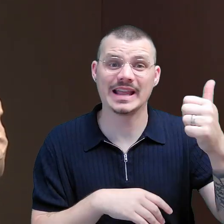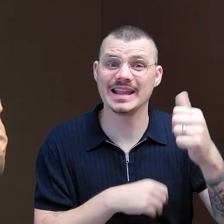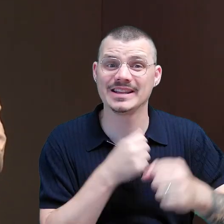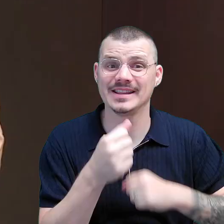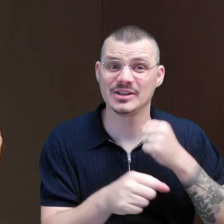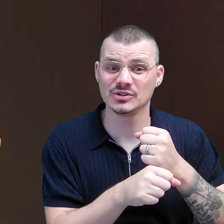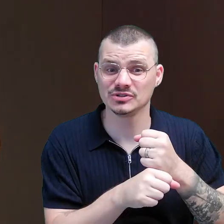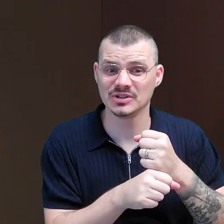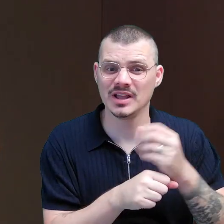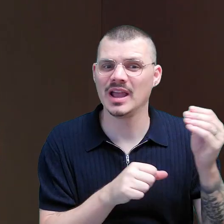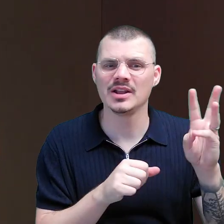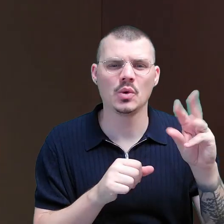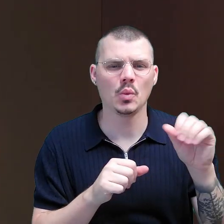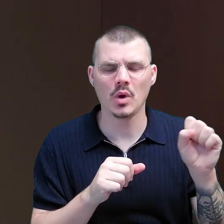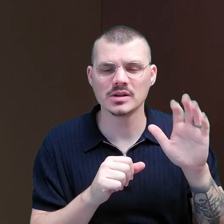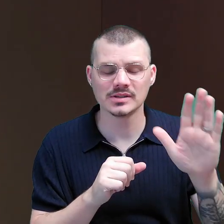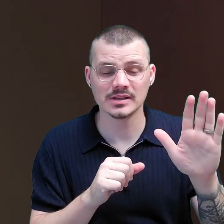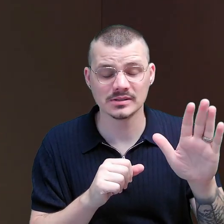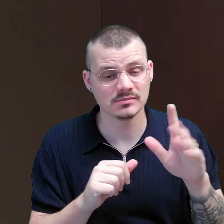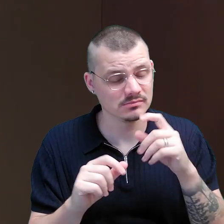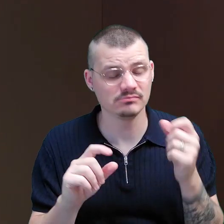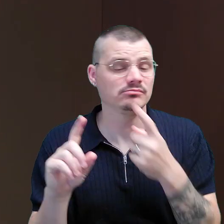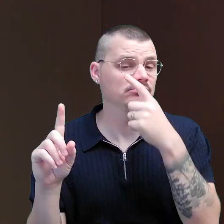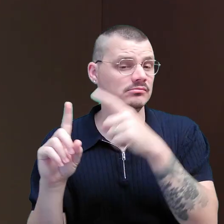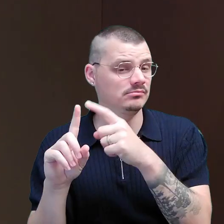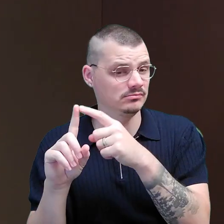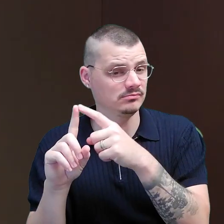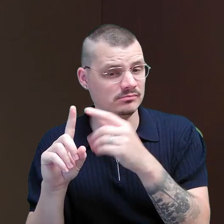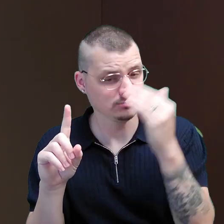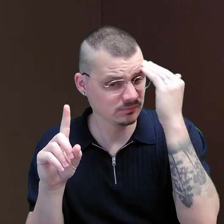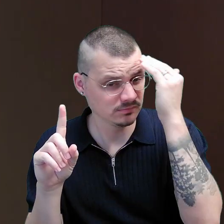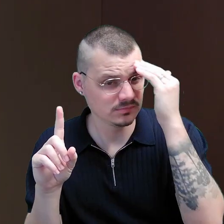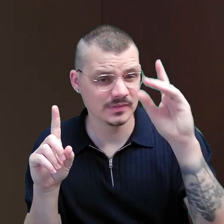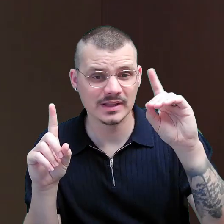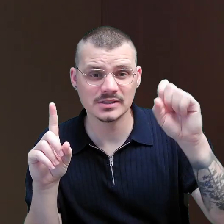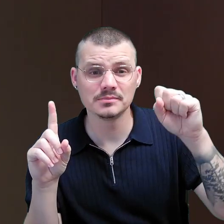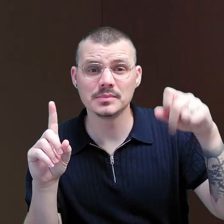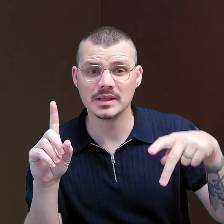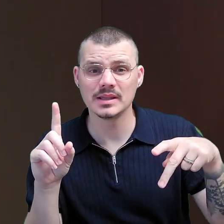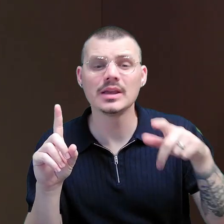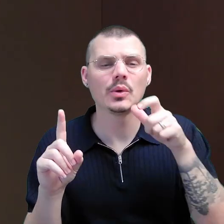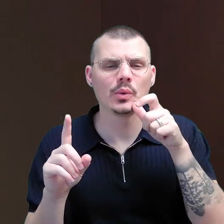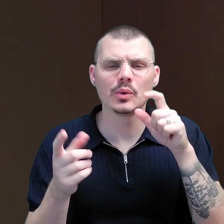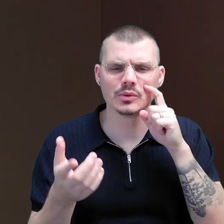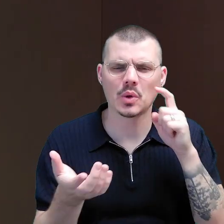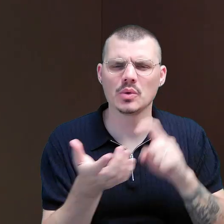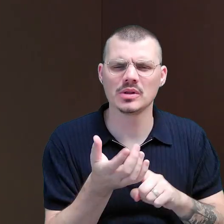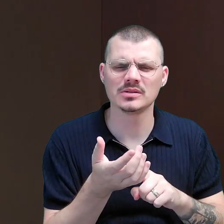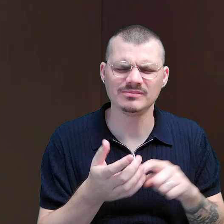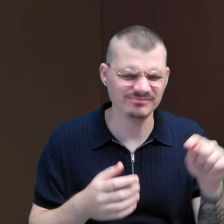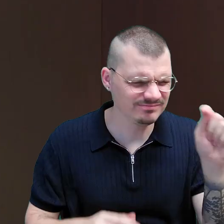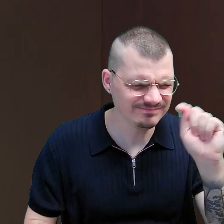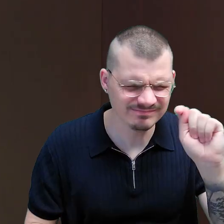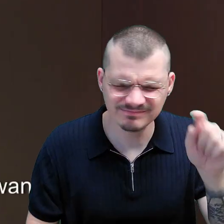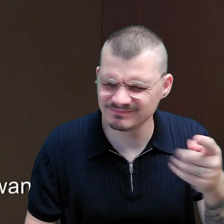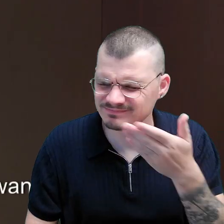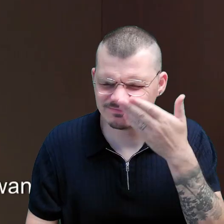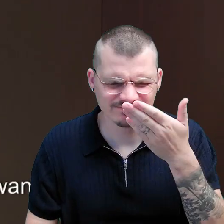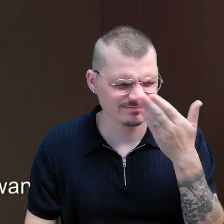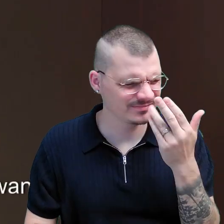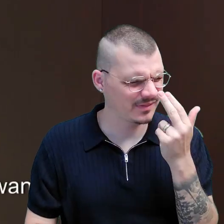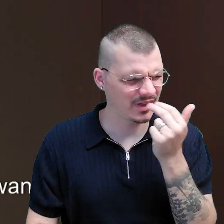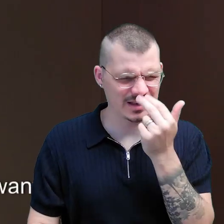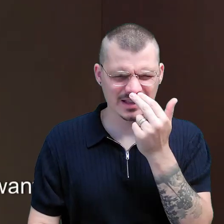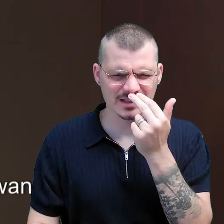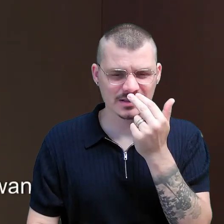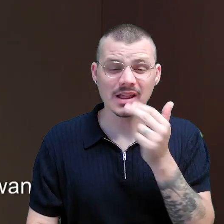his random, very knowledgeable direct support professional who noticed that his urine smelled funny. Those are the